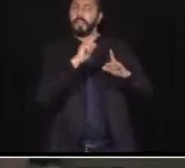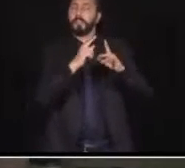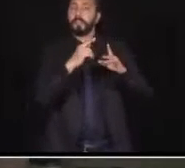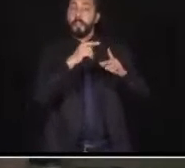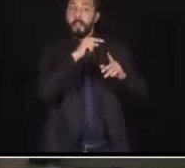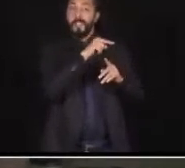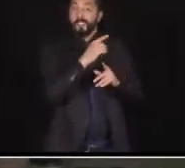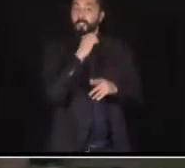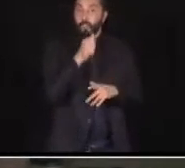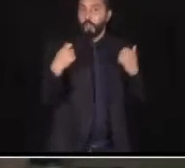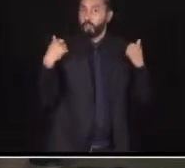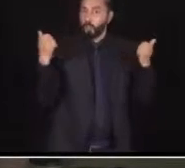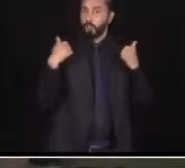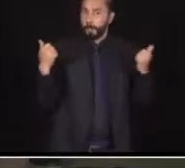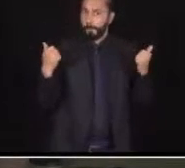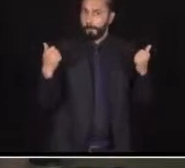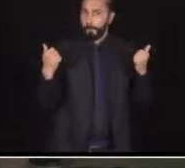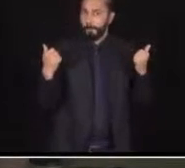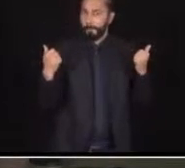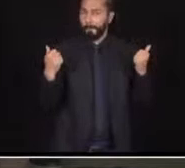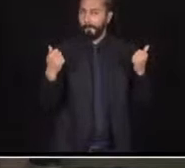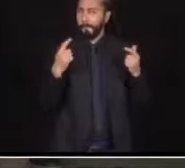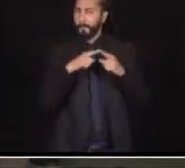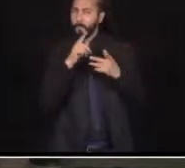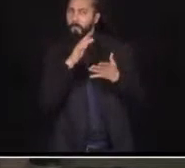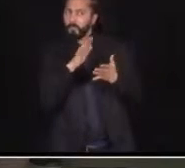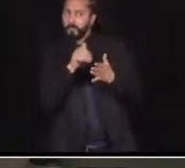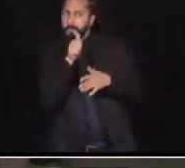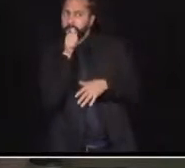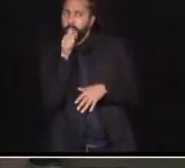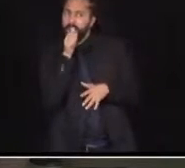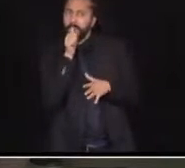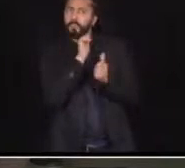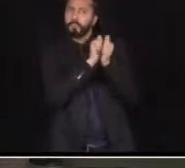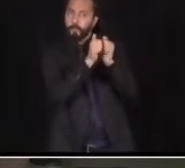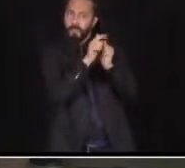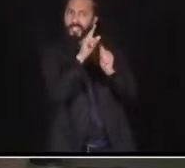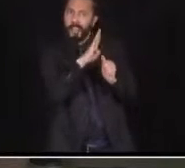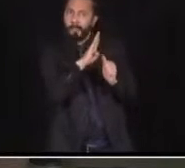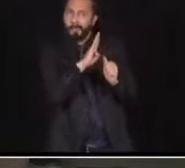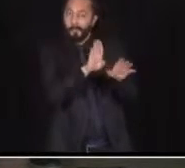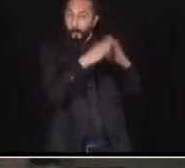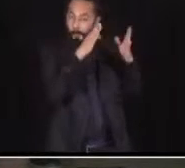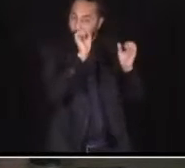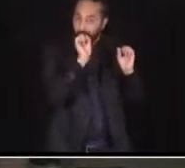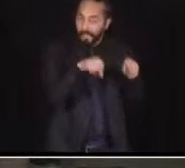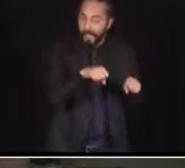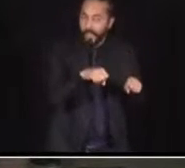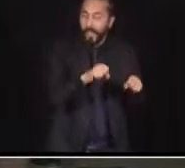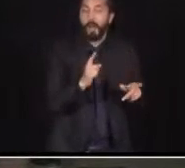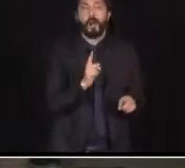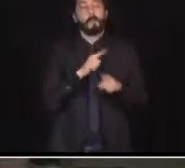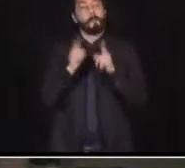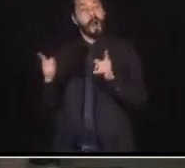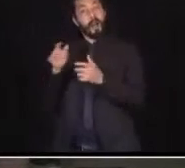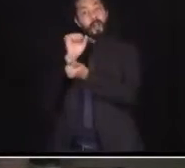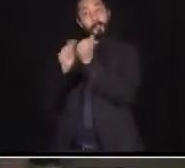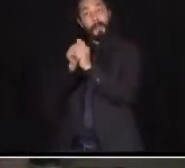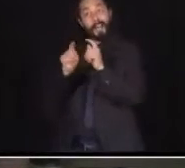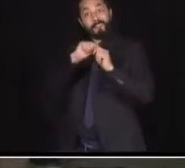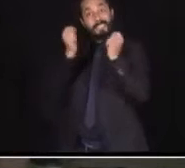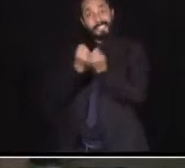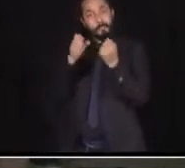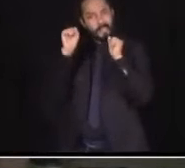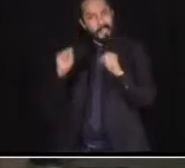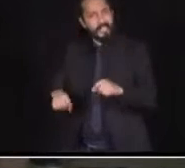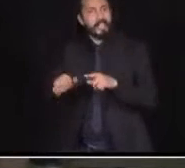and so can stay open. Then Gymnastics Ontario says under the rules, its competitive teams can still train.